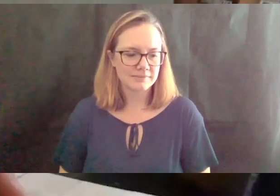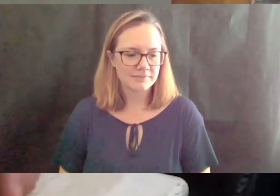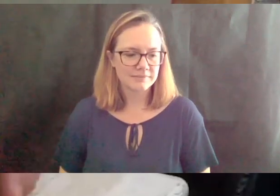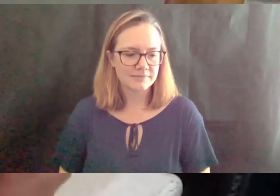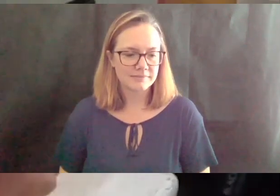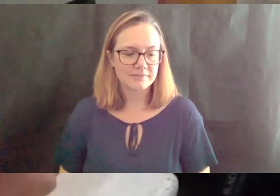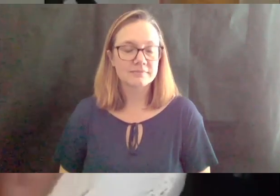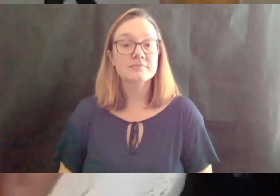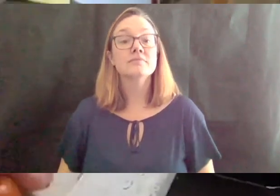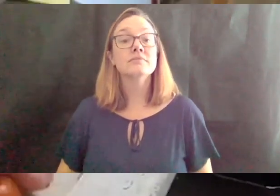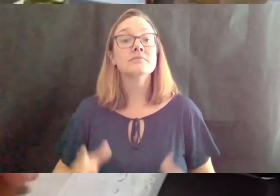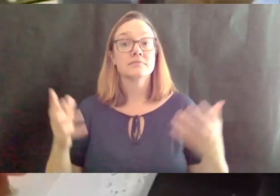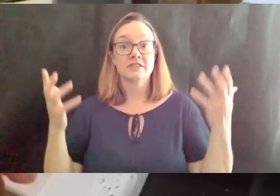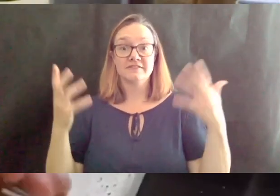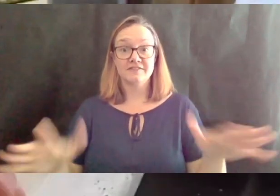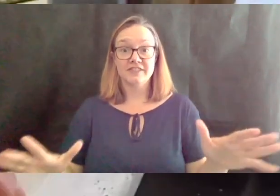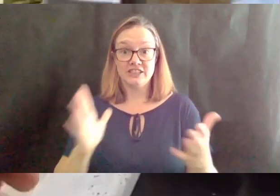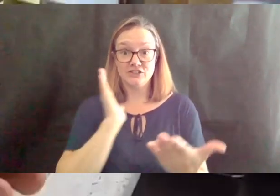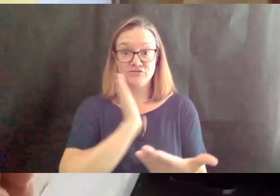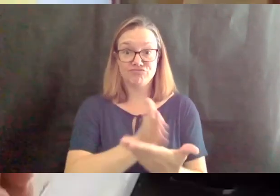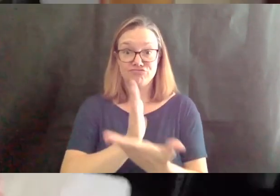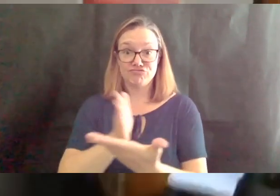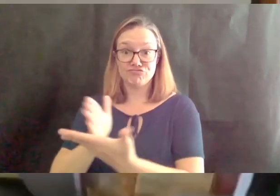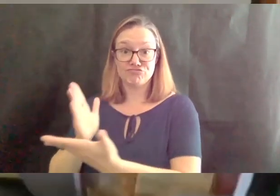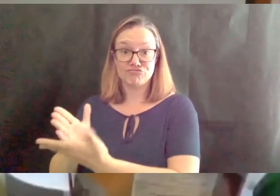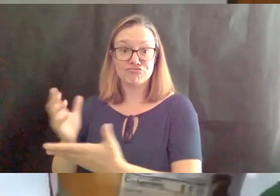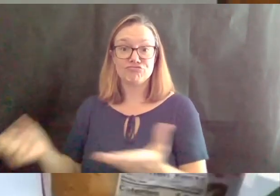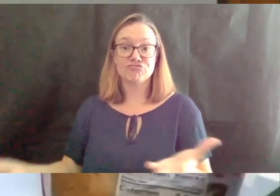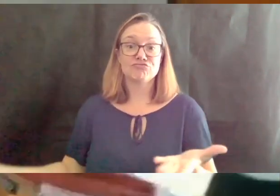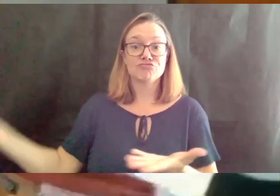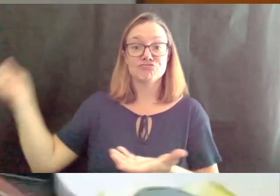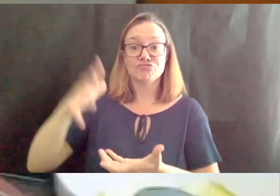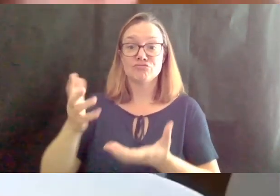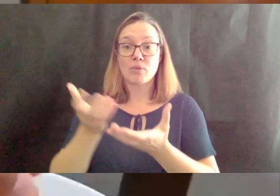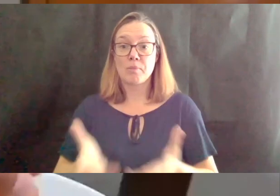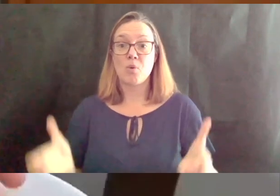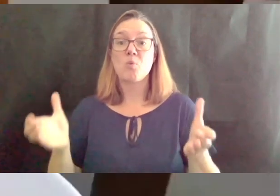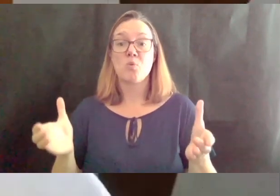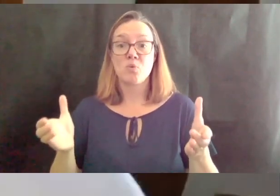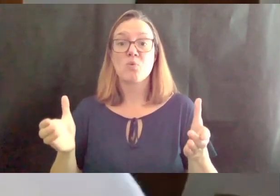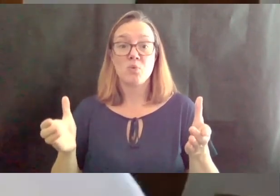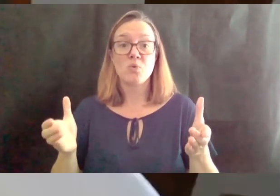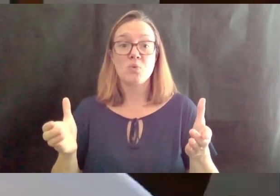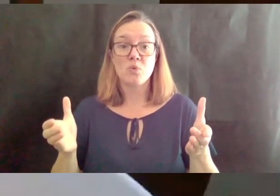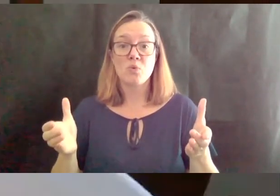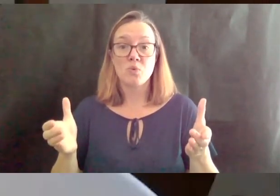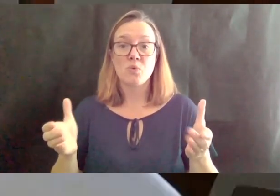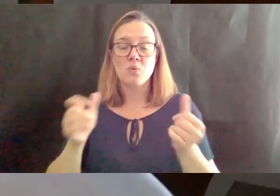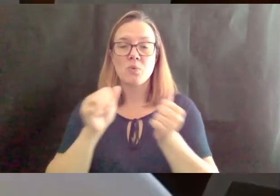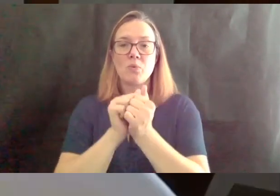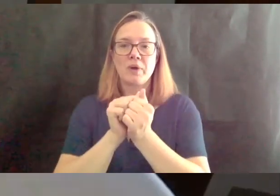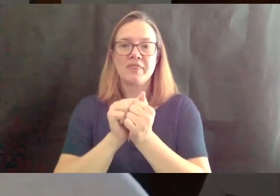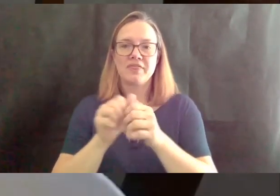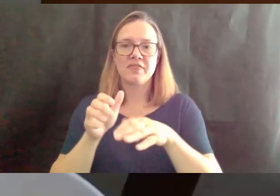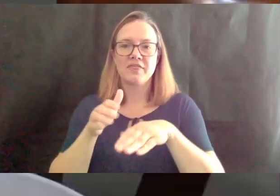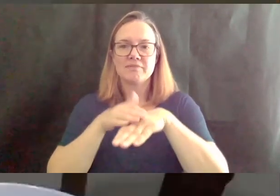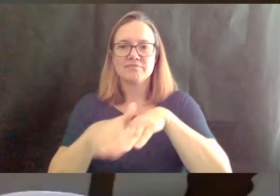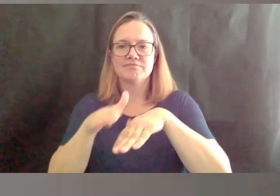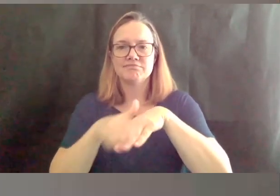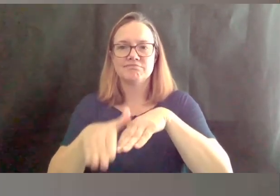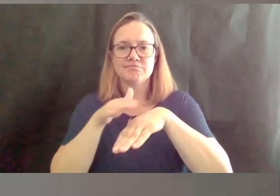So once you got enough cut up, these are all going to go into the bowl with your laden